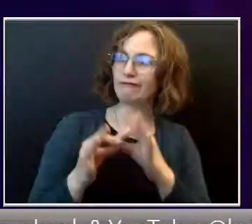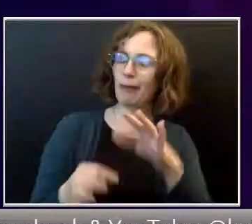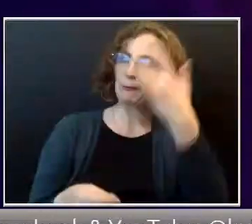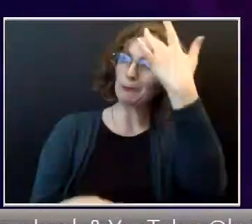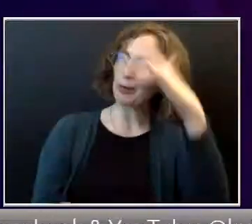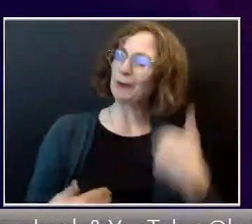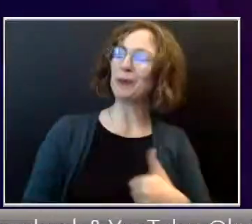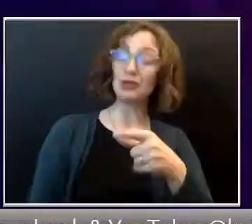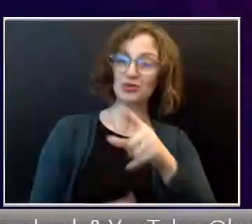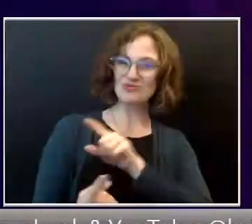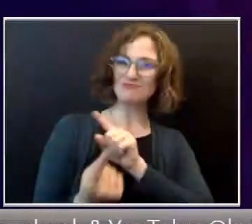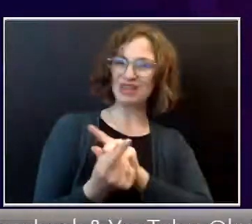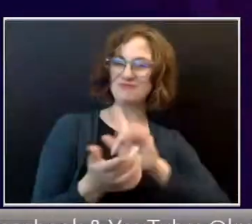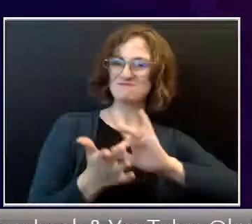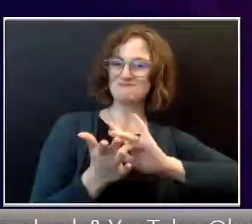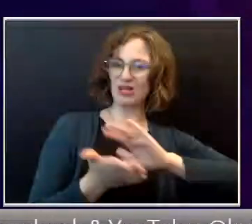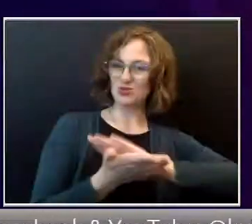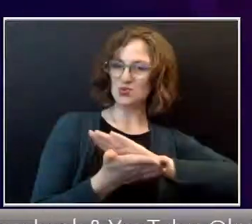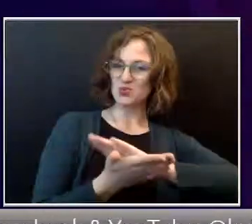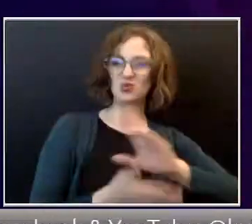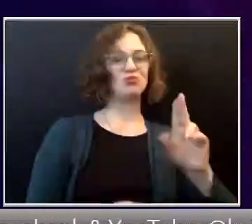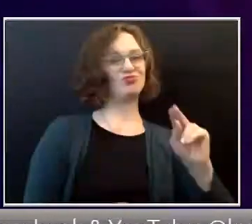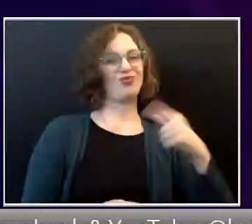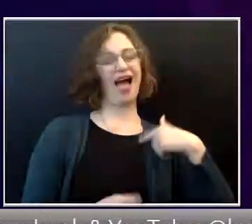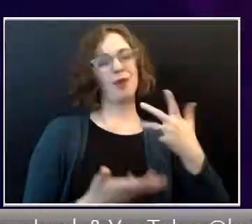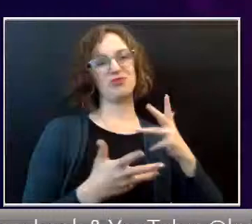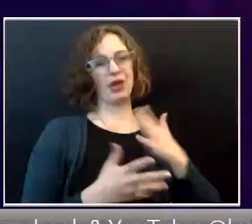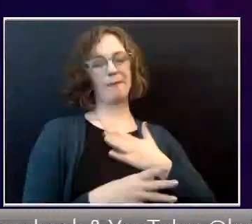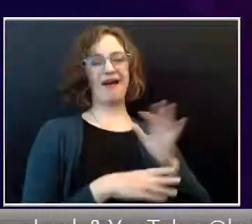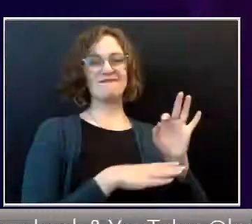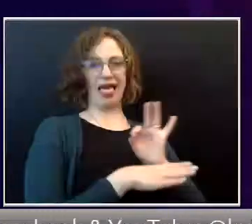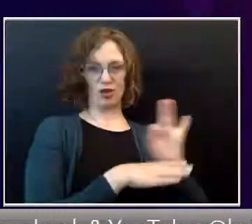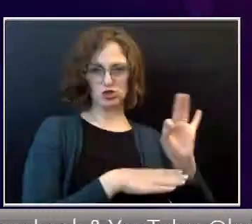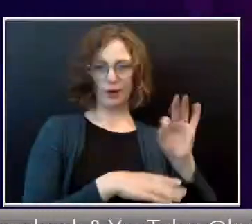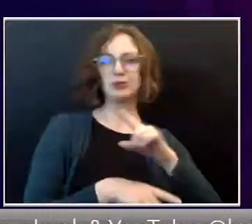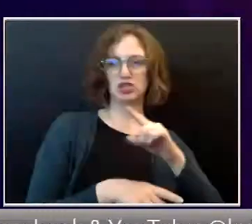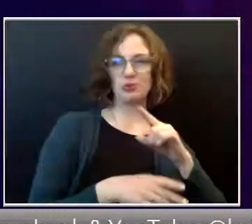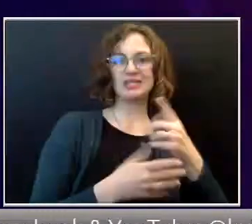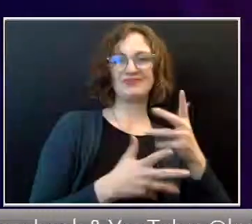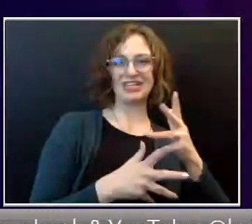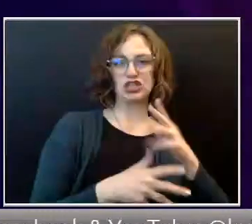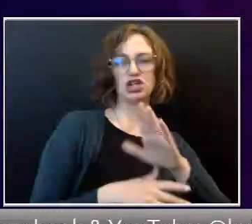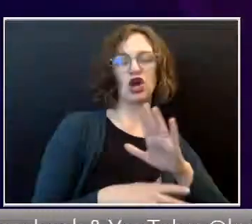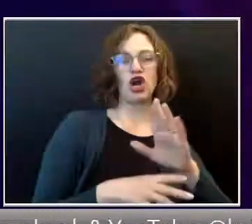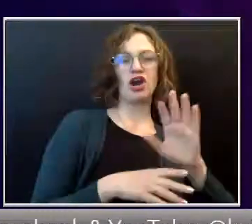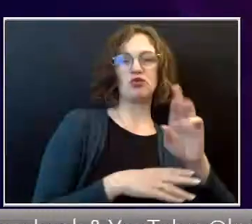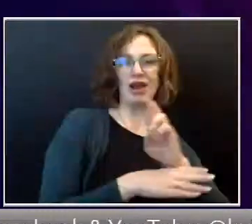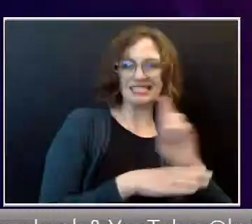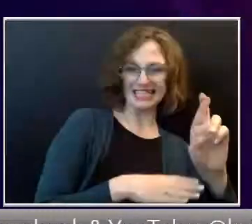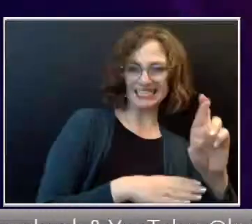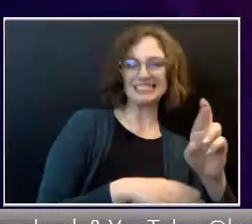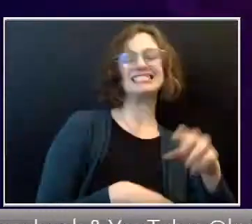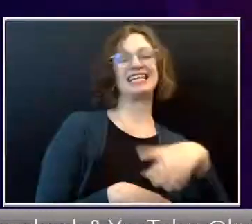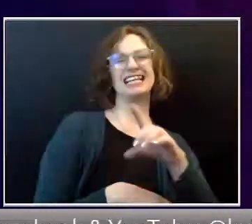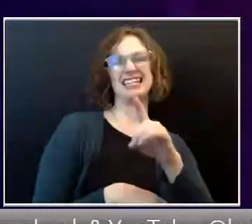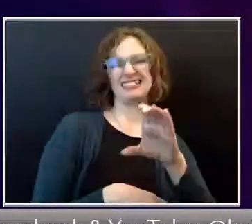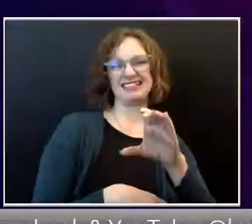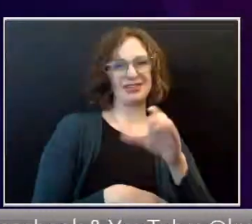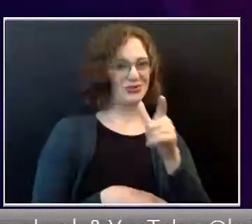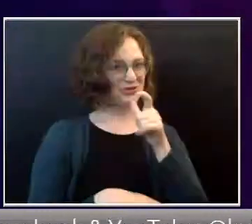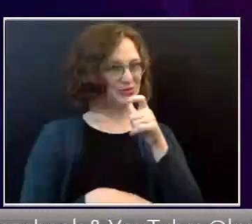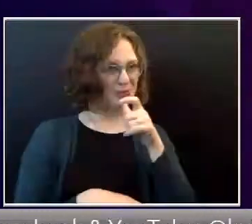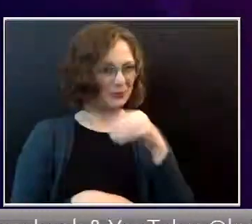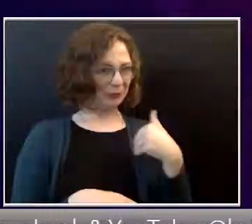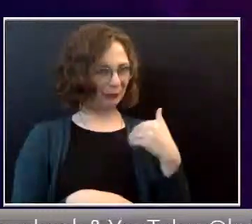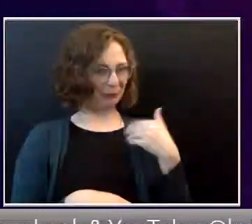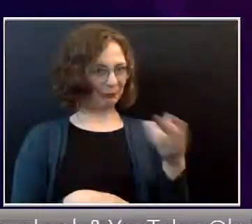end of, I was finishing a fellowship, she was finishing residency up in DC, so. And then who are the little people? And then we in your got family? Sebastian, the older